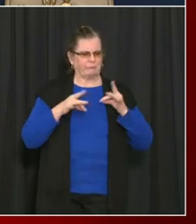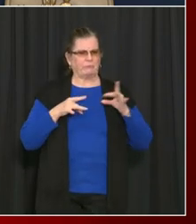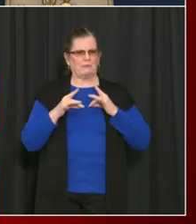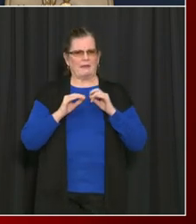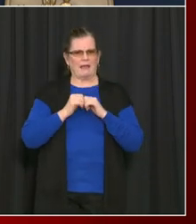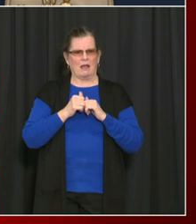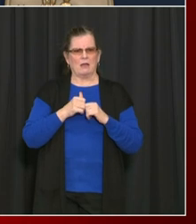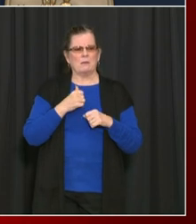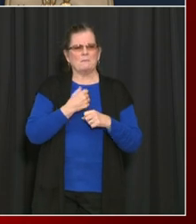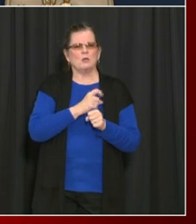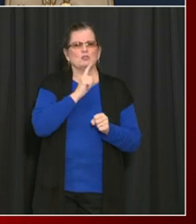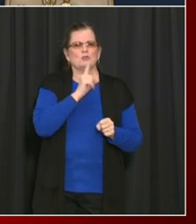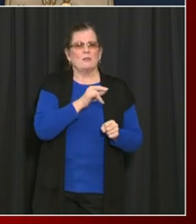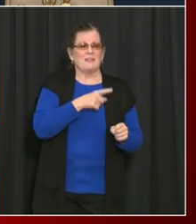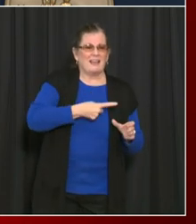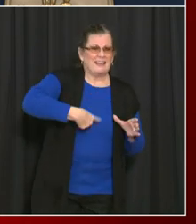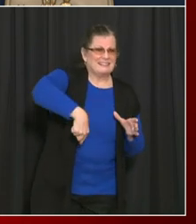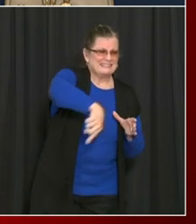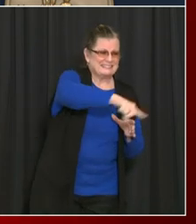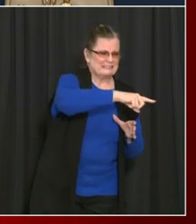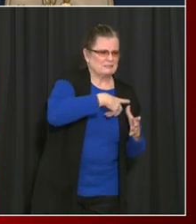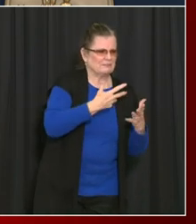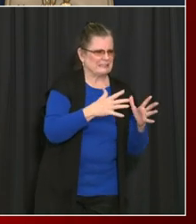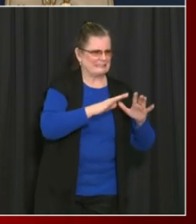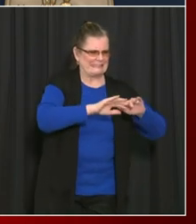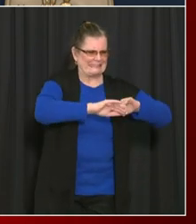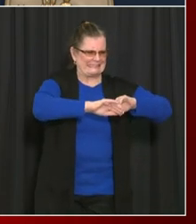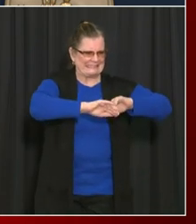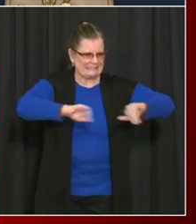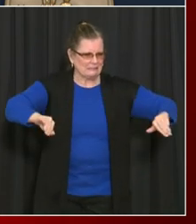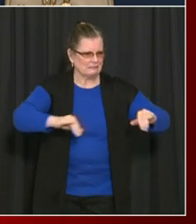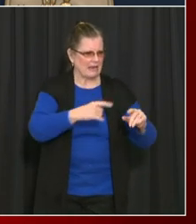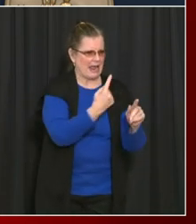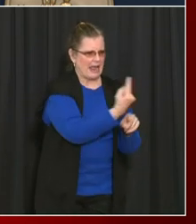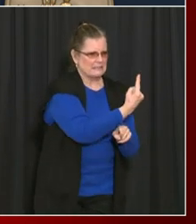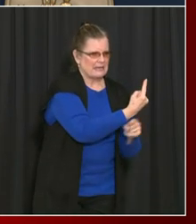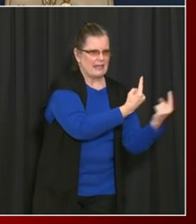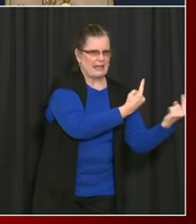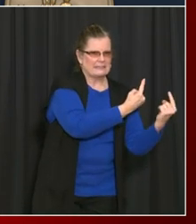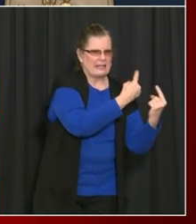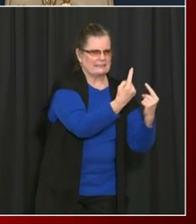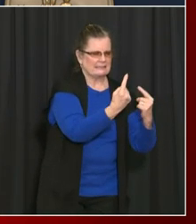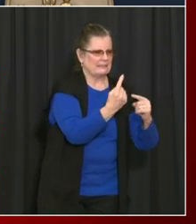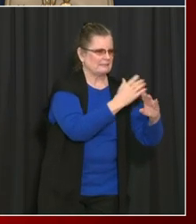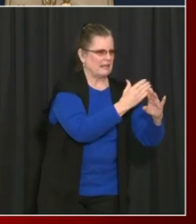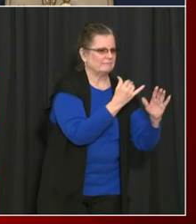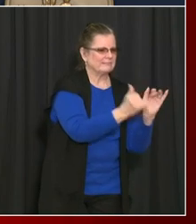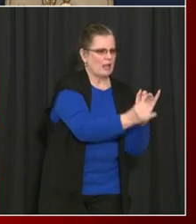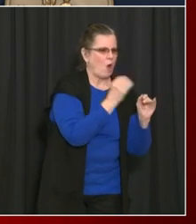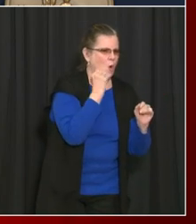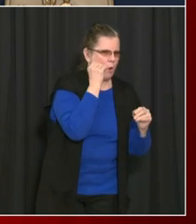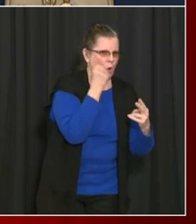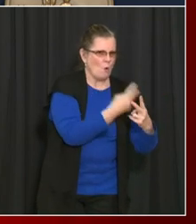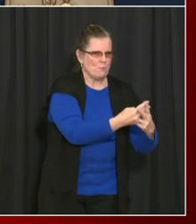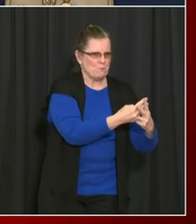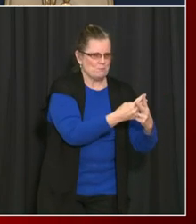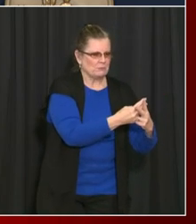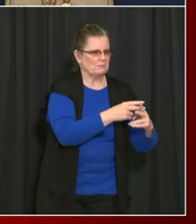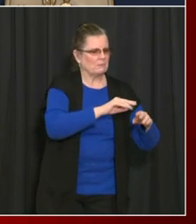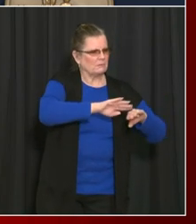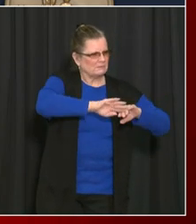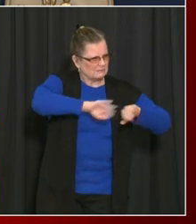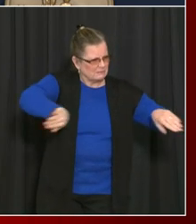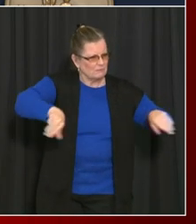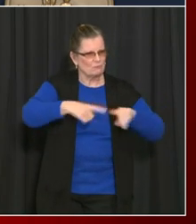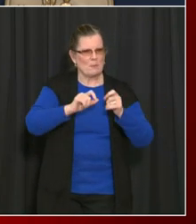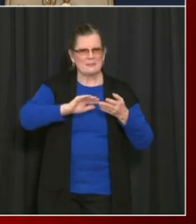people isolate so that we can stop the spread of the virus in our city. Testing is